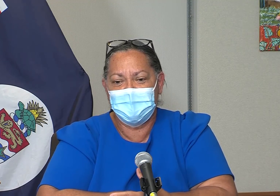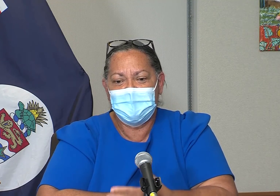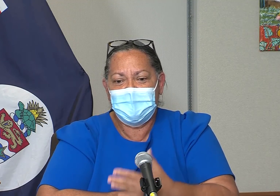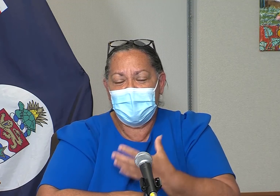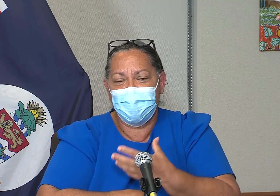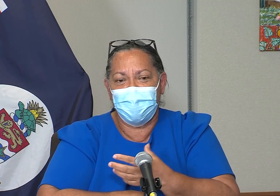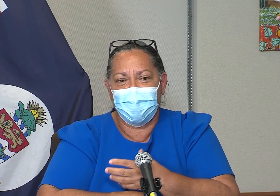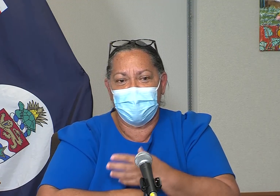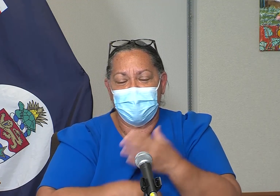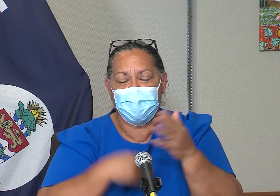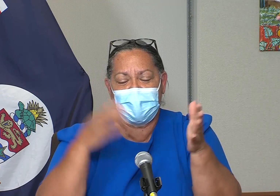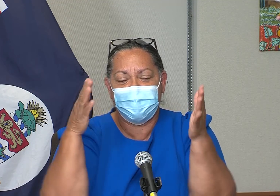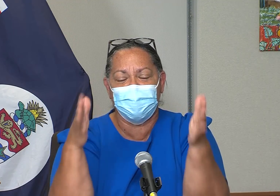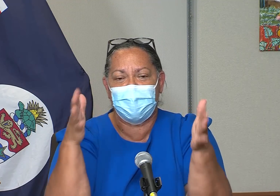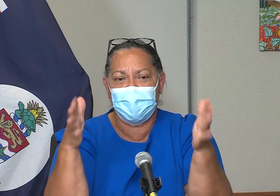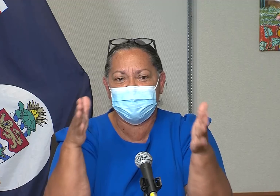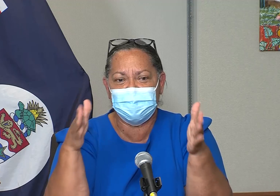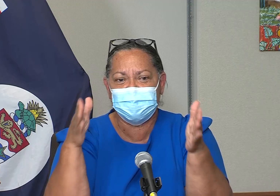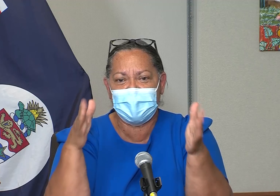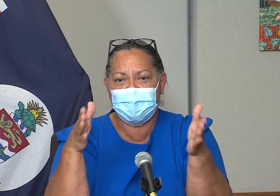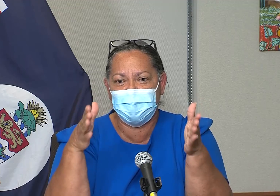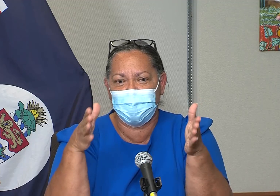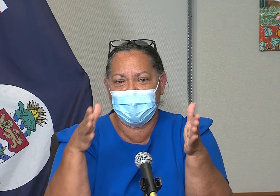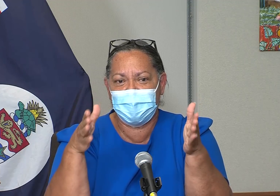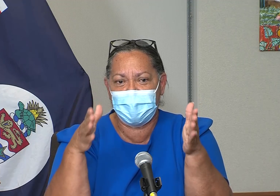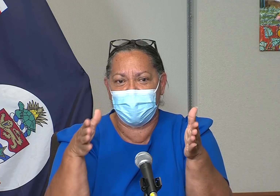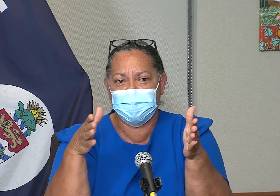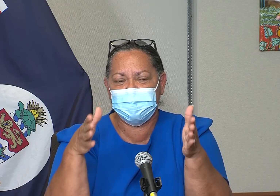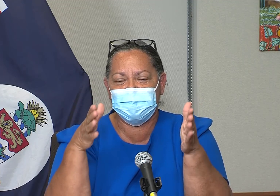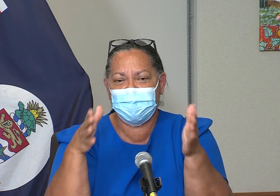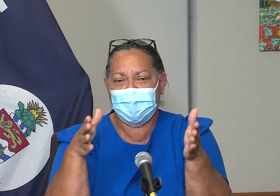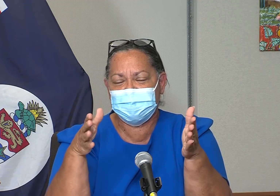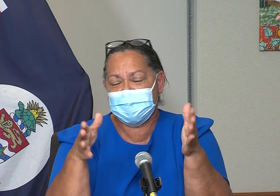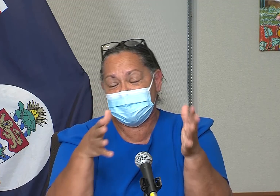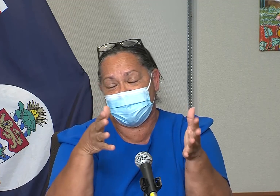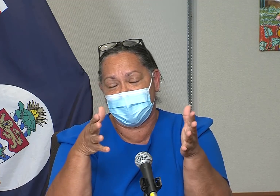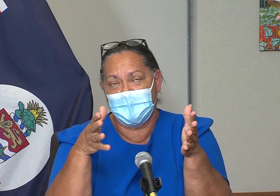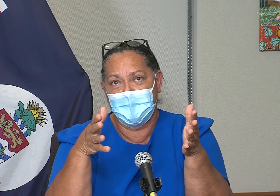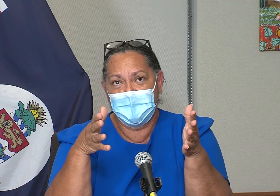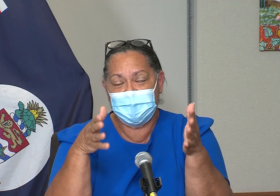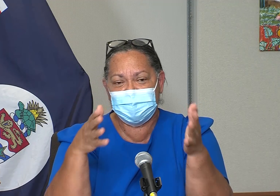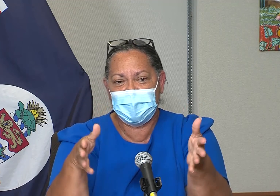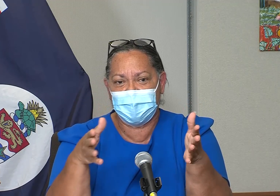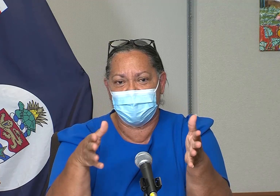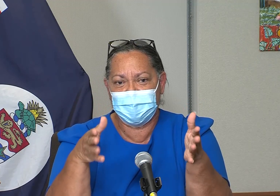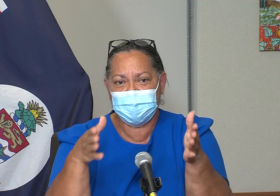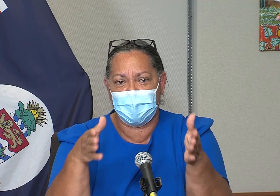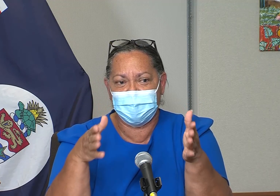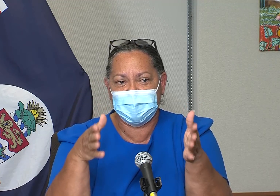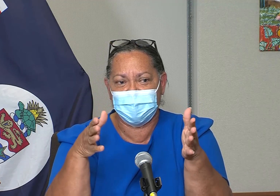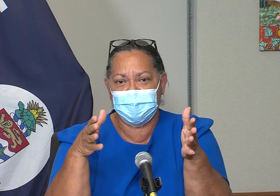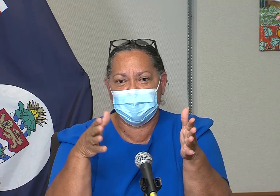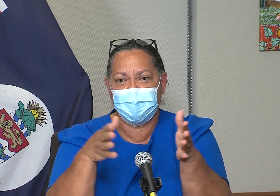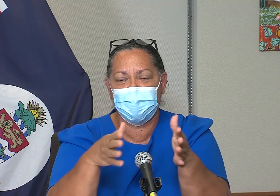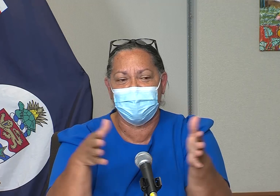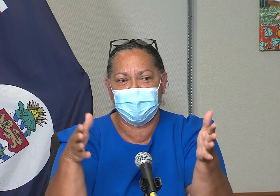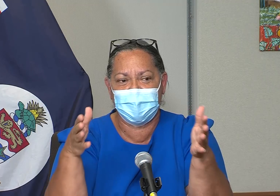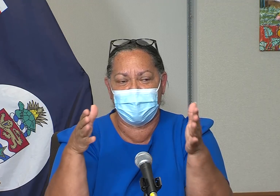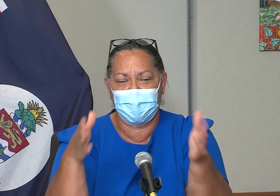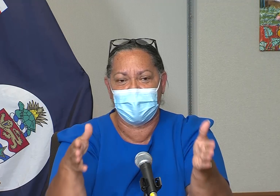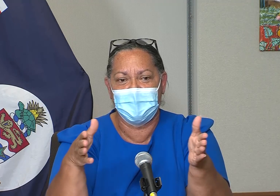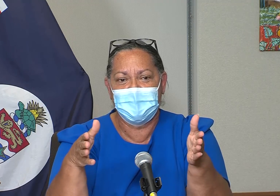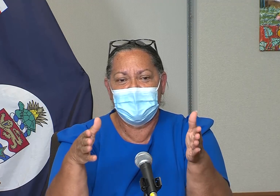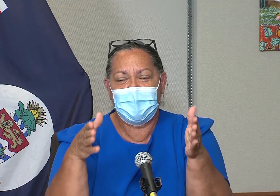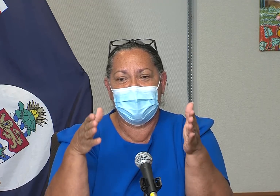mode, if you had two persons standing within that personal space, let's for the sake of this conversation say 2